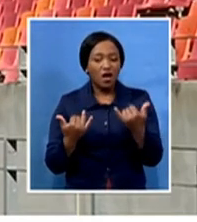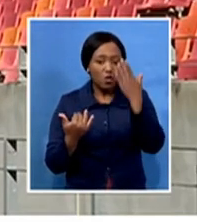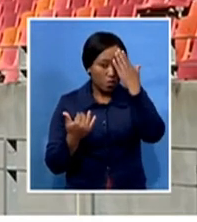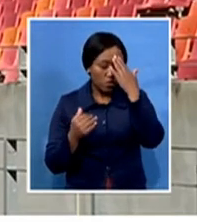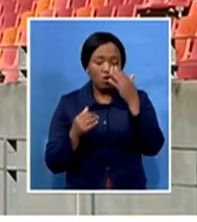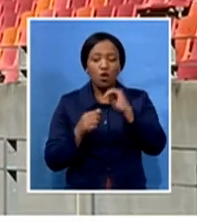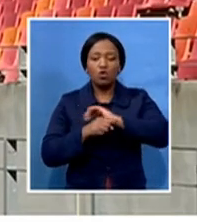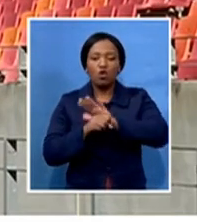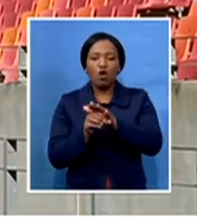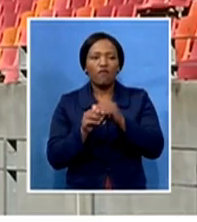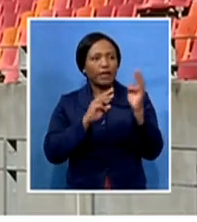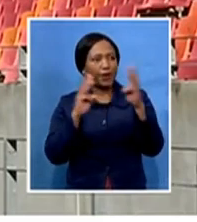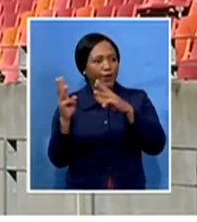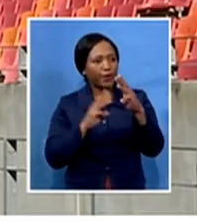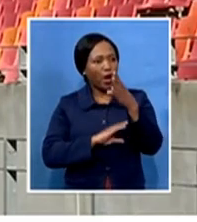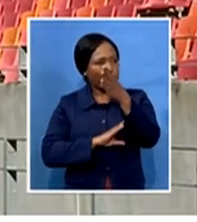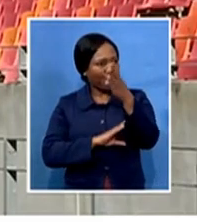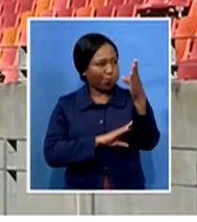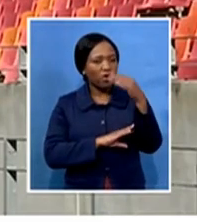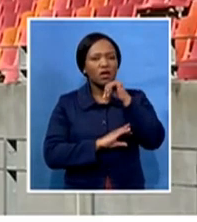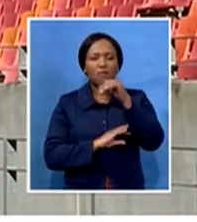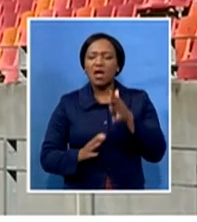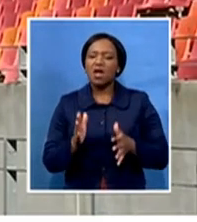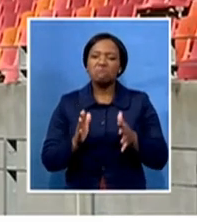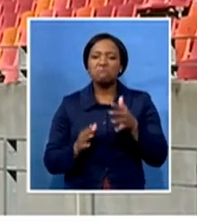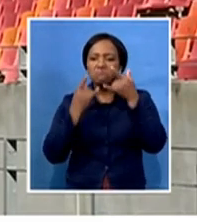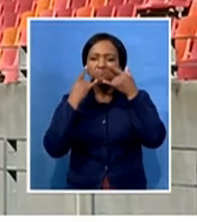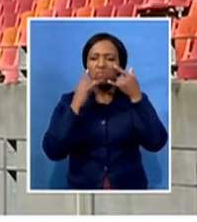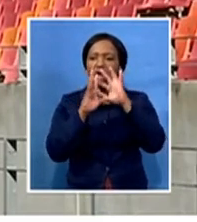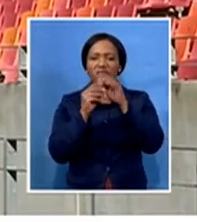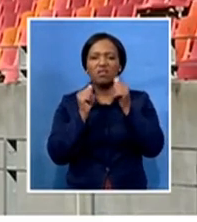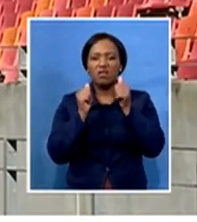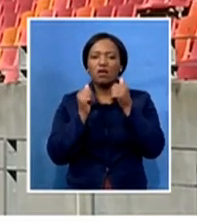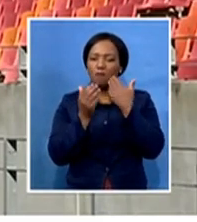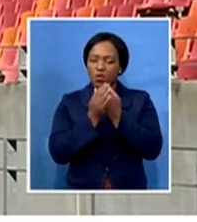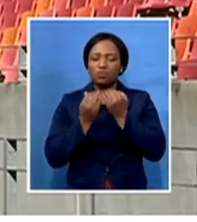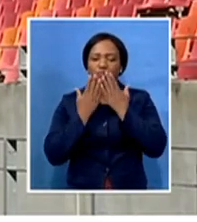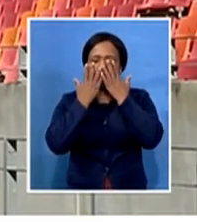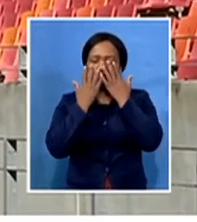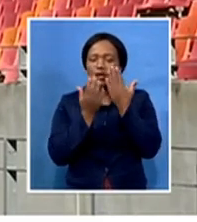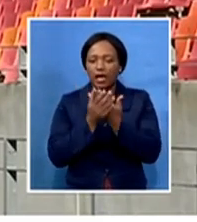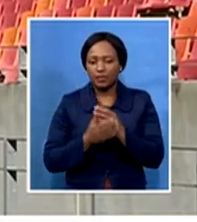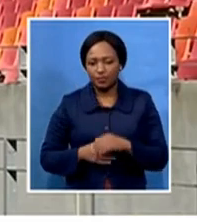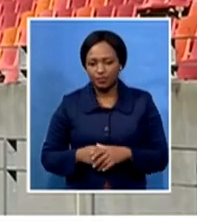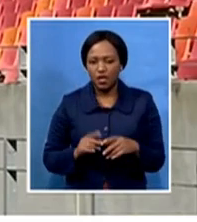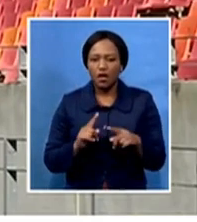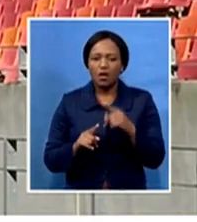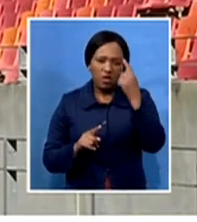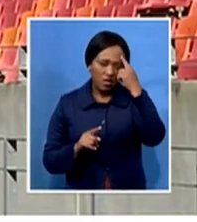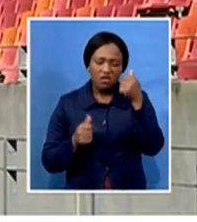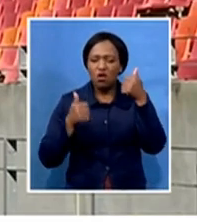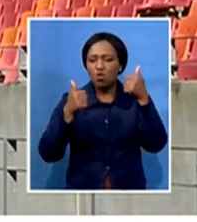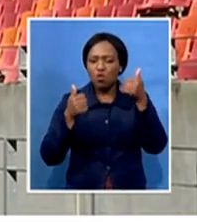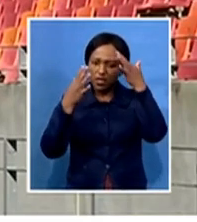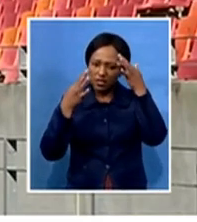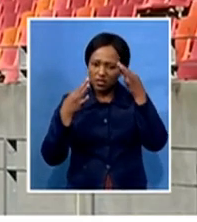are said that you must do. So we think we have taken a good decision, and it's backed up by the numbers that we are seeing